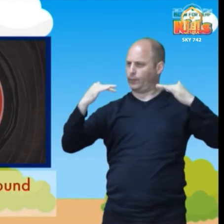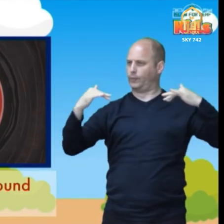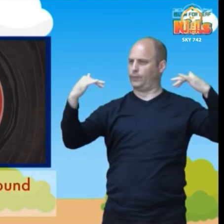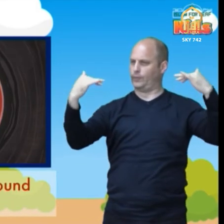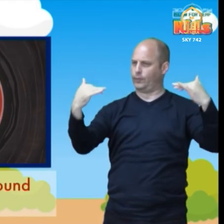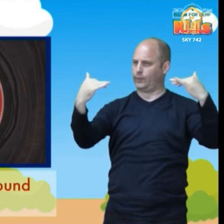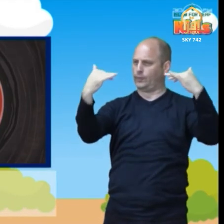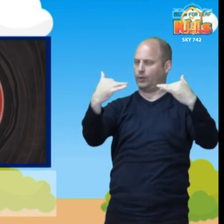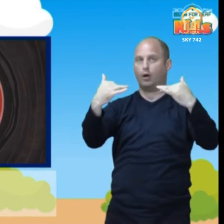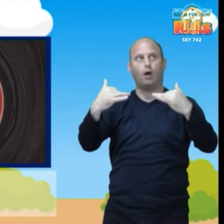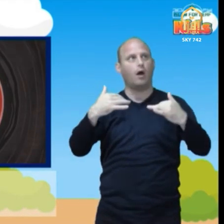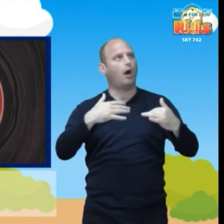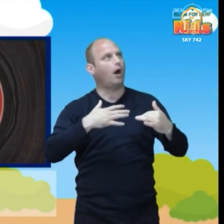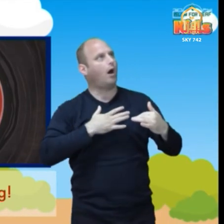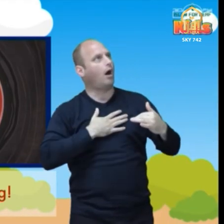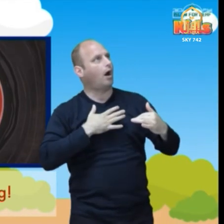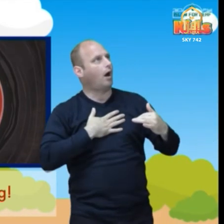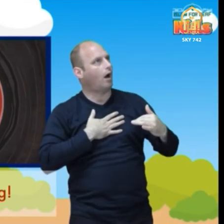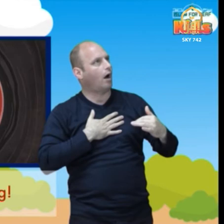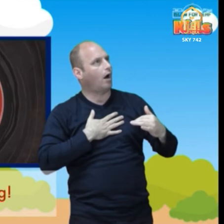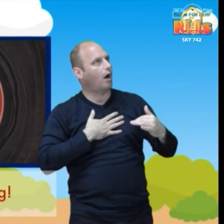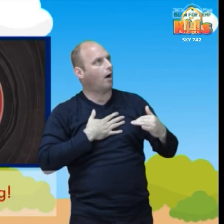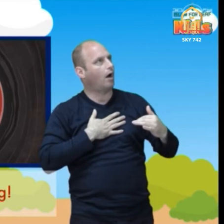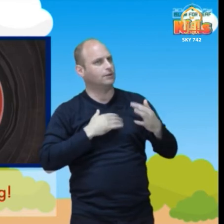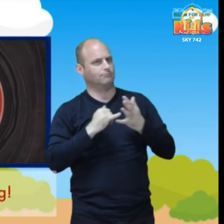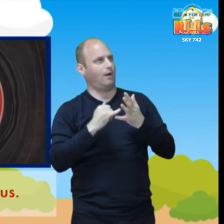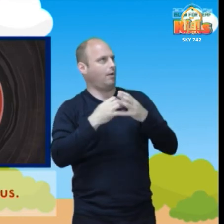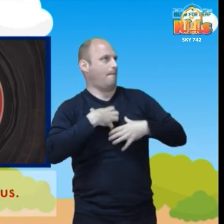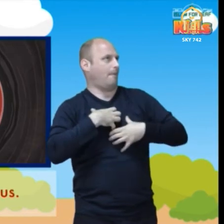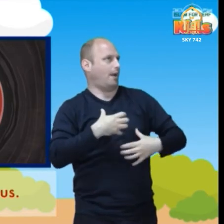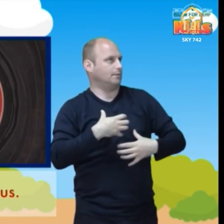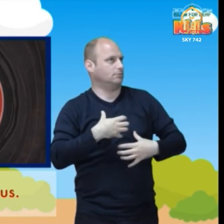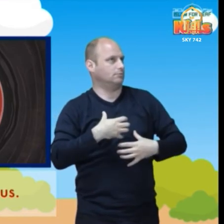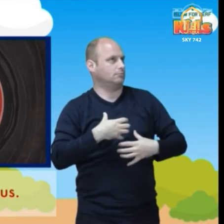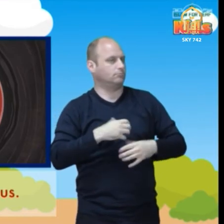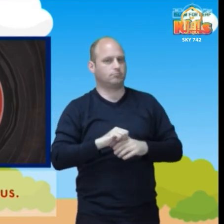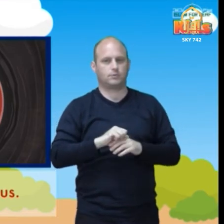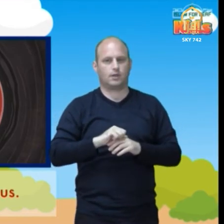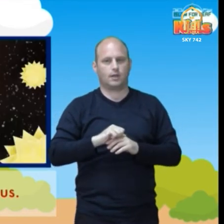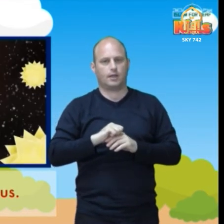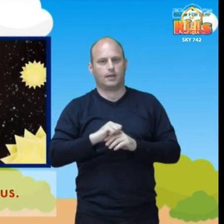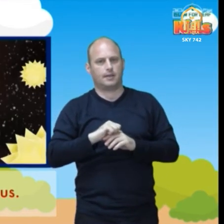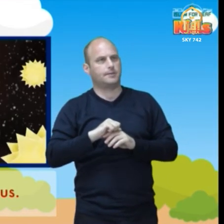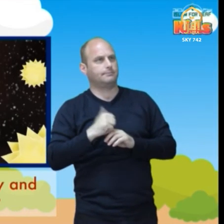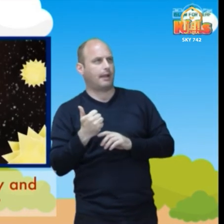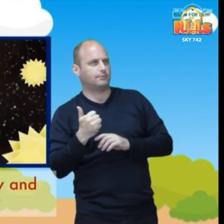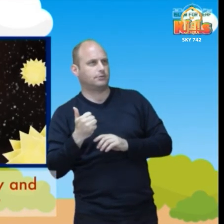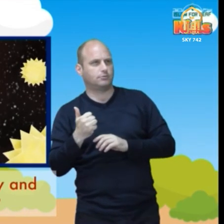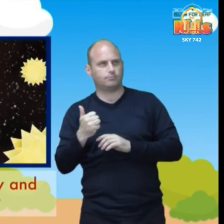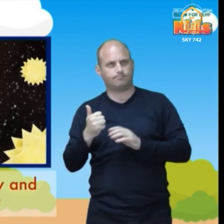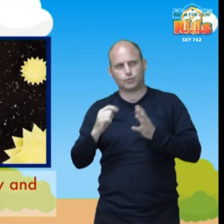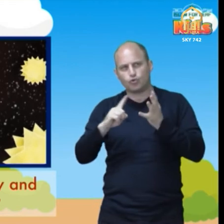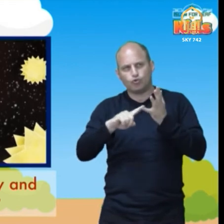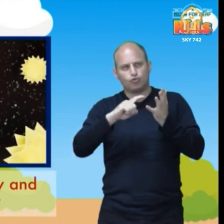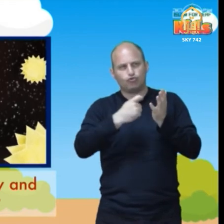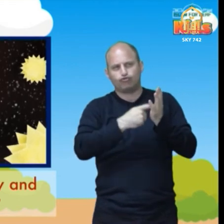Saturn. Masha'Allah, Saturn is amazing. Okay, next is Uranus. Would you like to try and